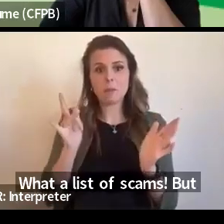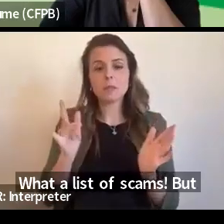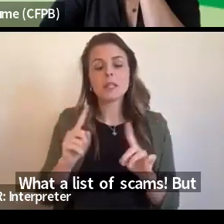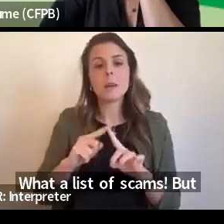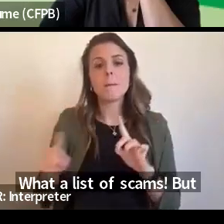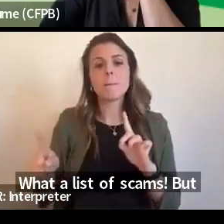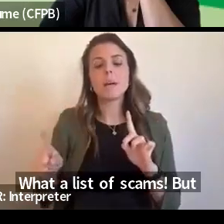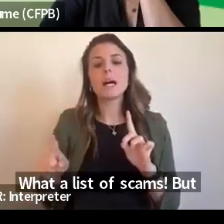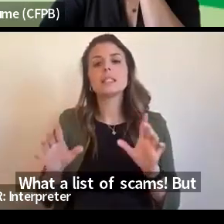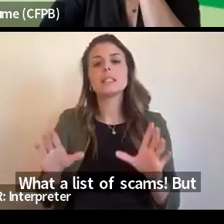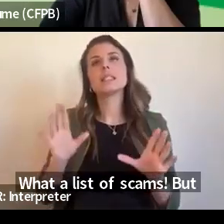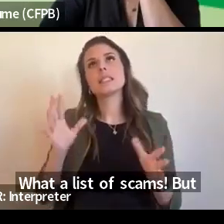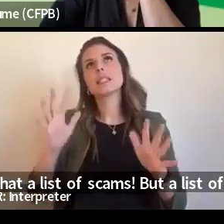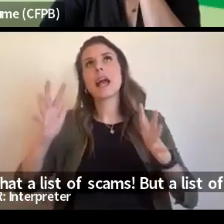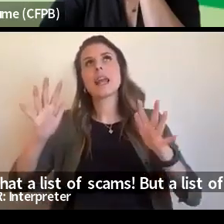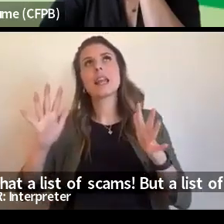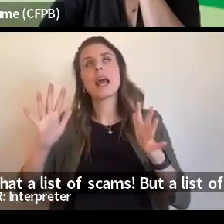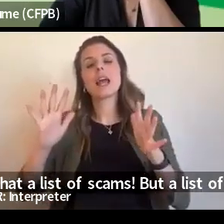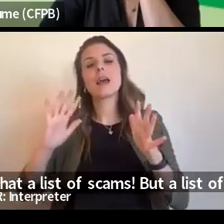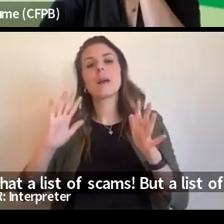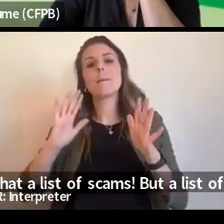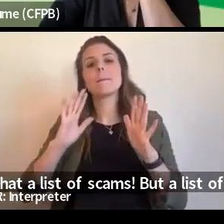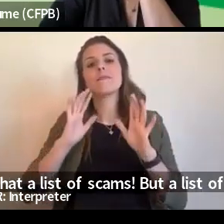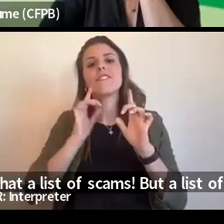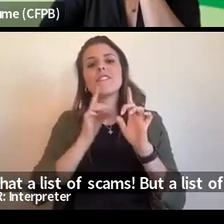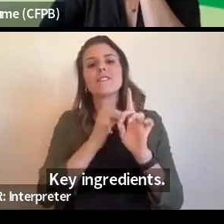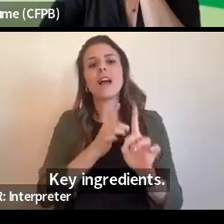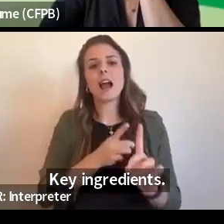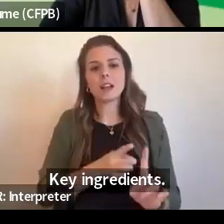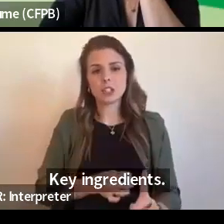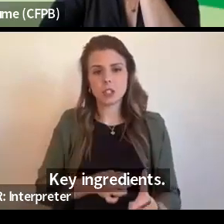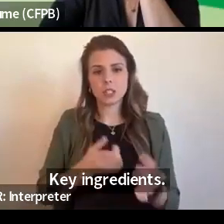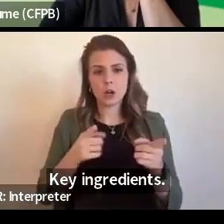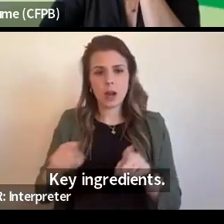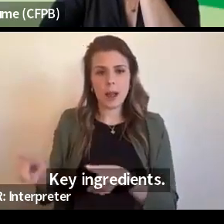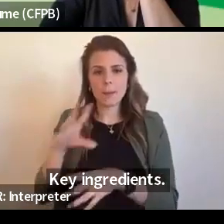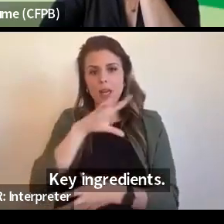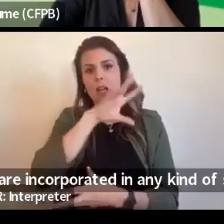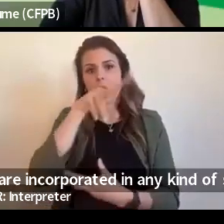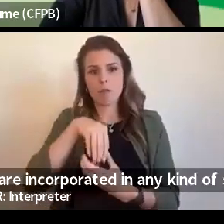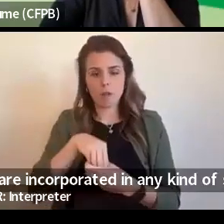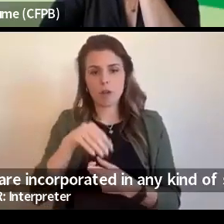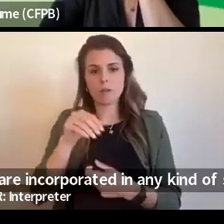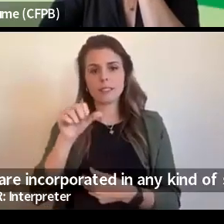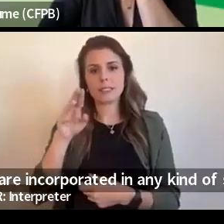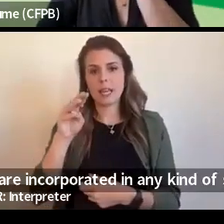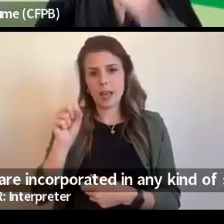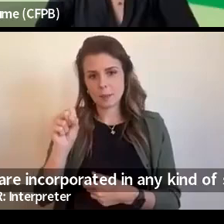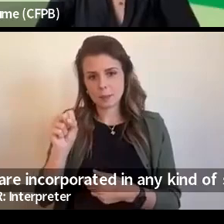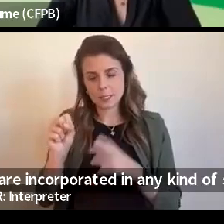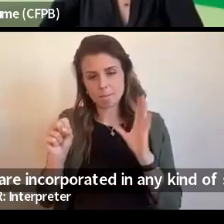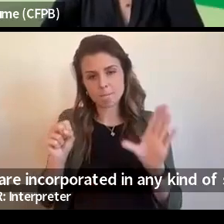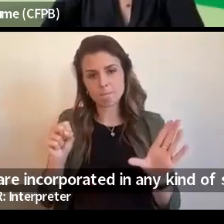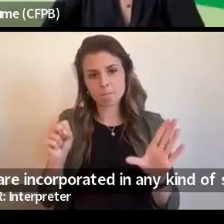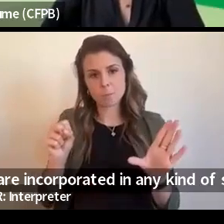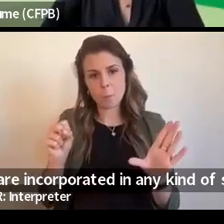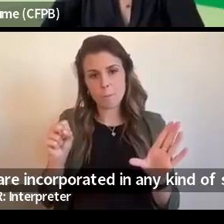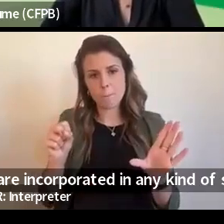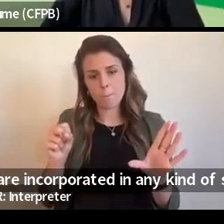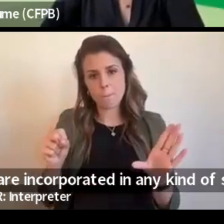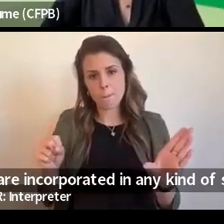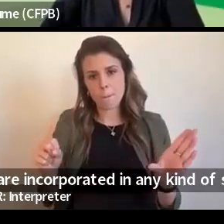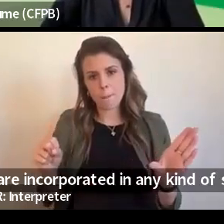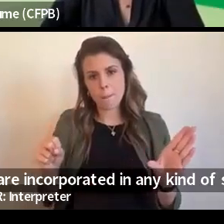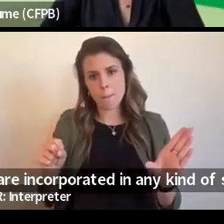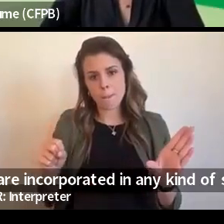key ingredients that are incorporated in any kind of scam. And that's for